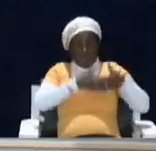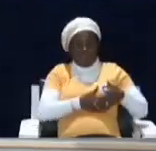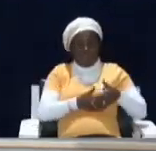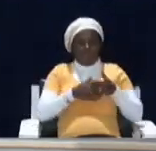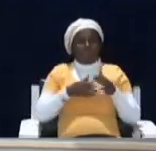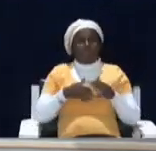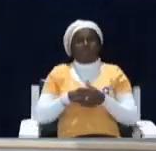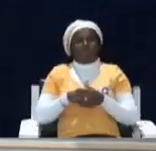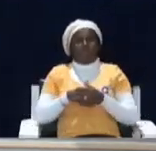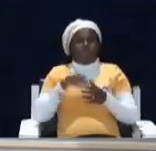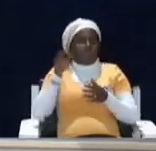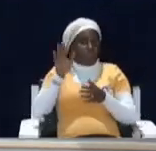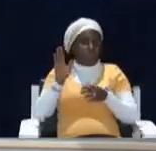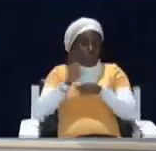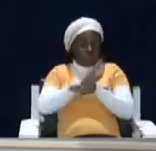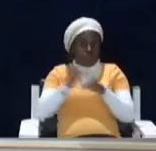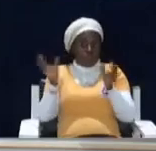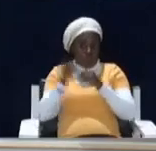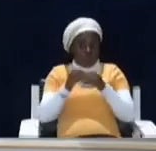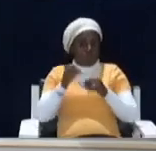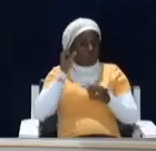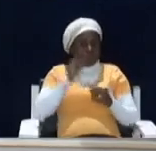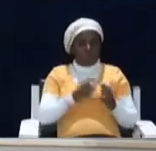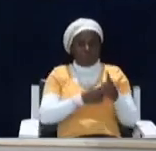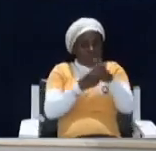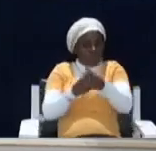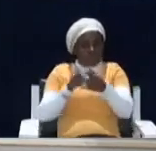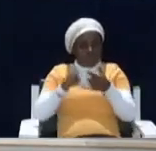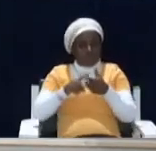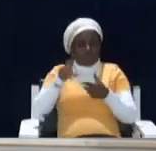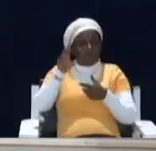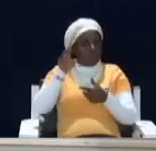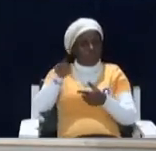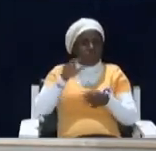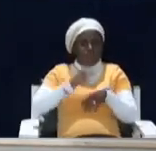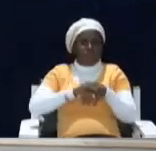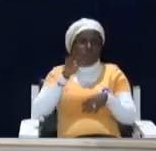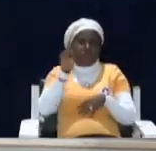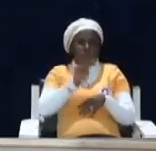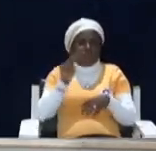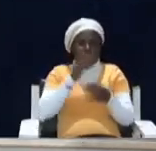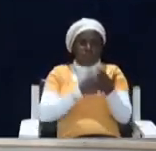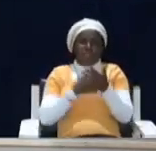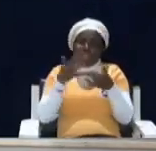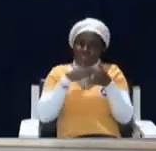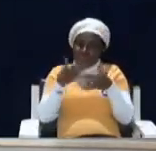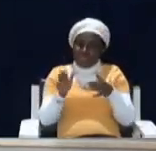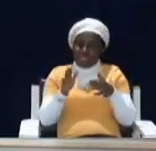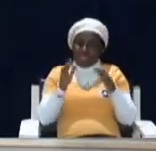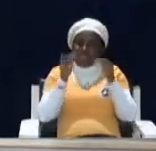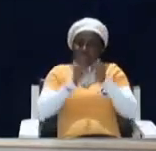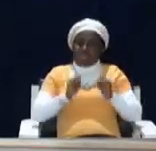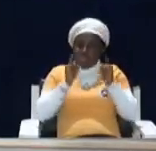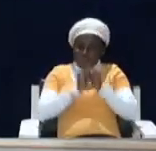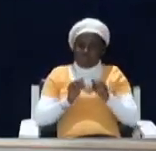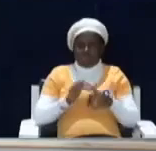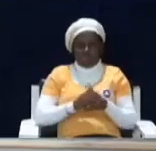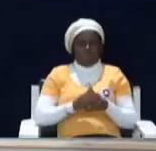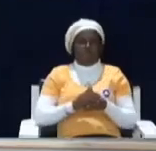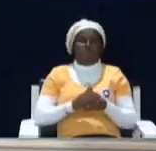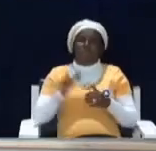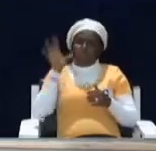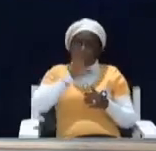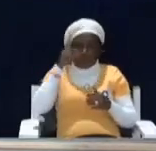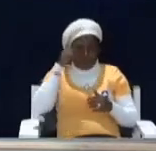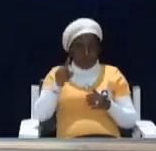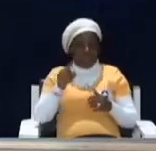things. She came running to run, you know, she ran to me on Monday morning after the convention and said, "Mommy, I've been looking for you." I learned you went to